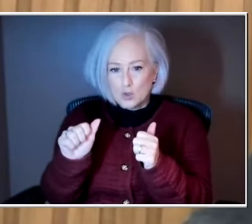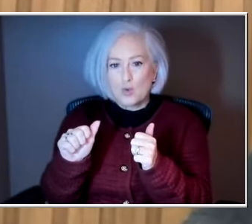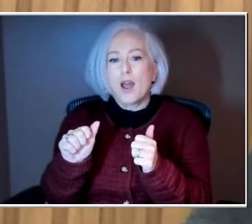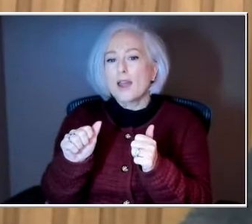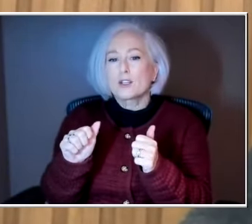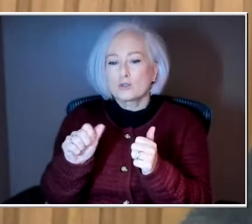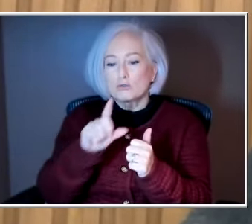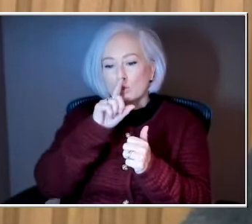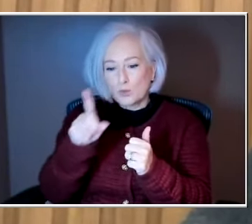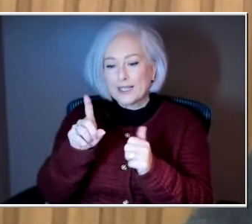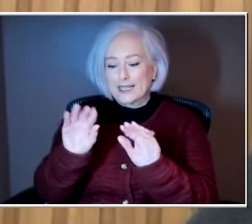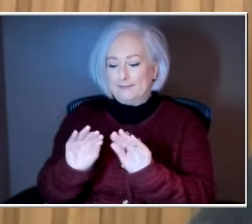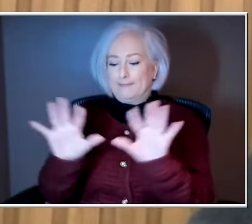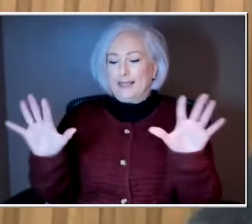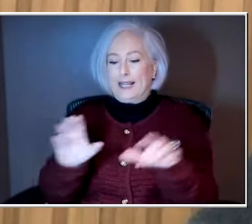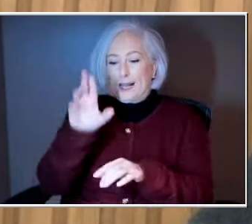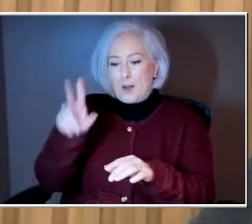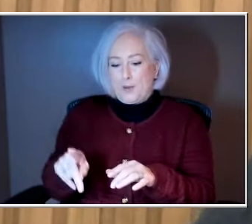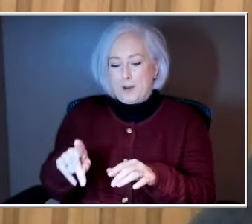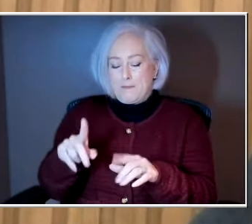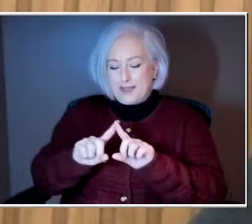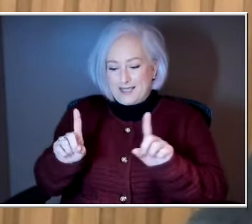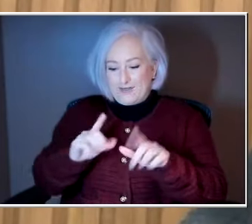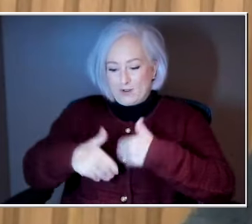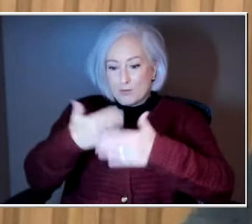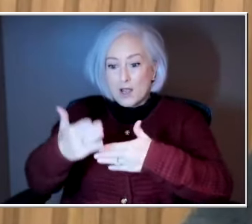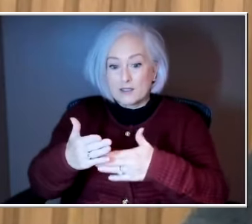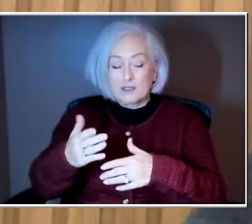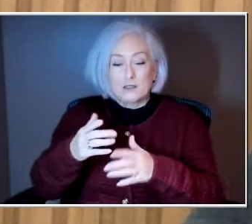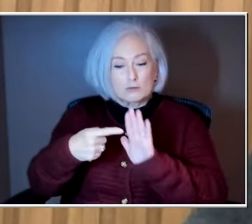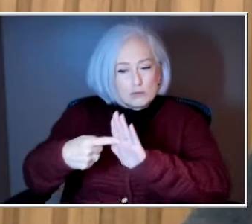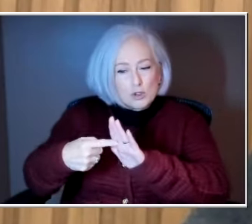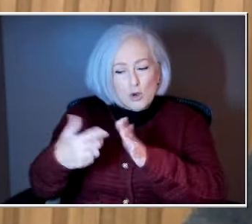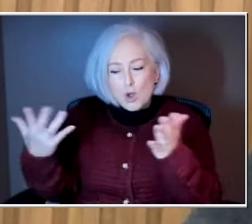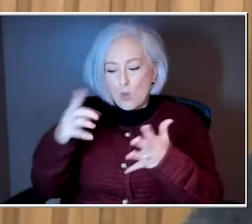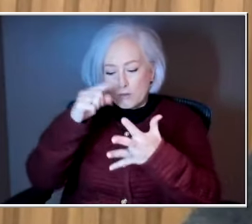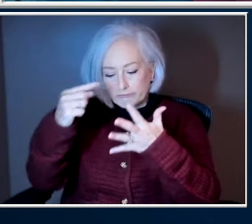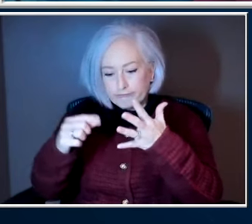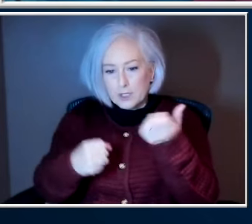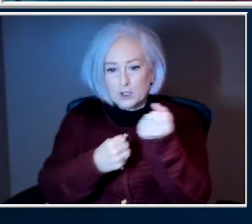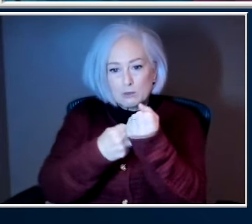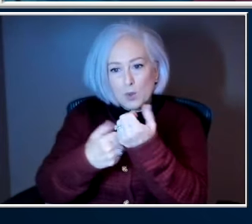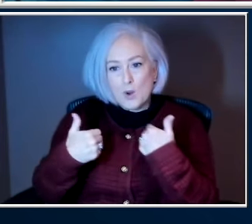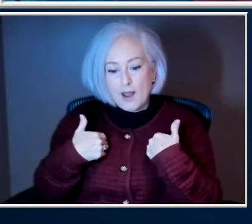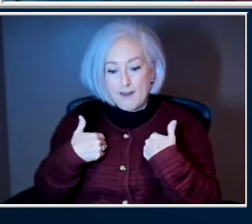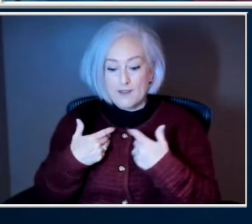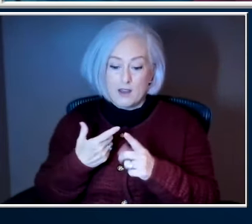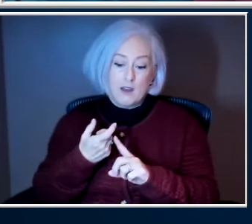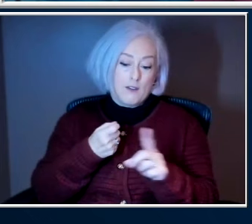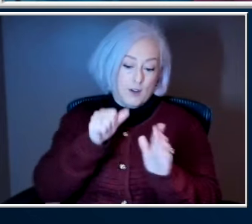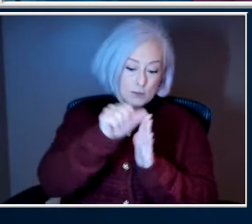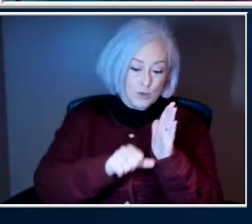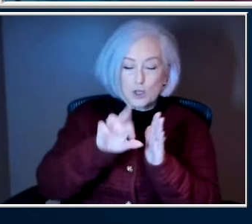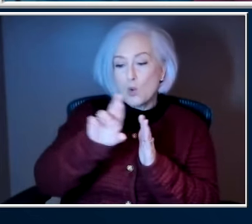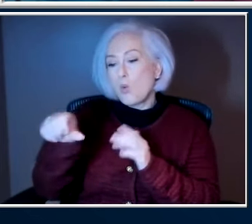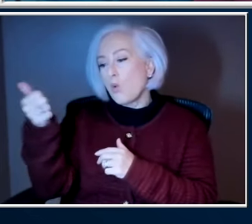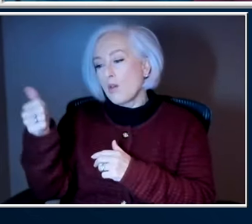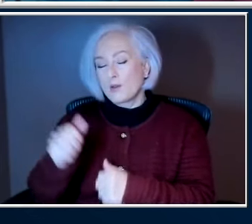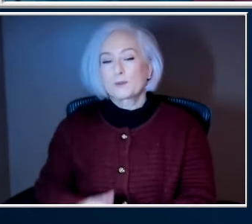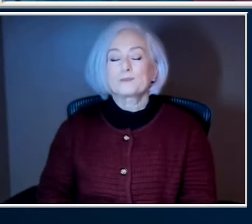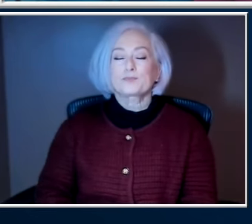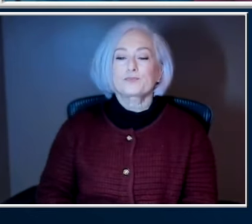processes to help people know that there is support, whether it's through surgery or a different route. So what are the biggest issues that a